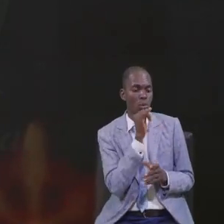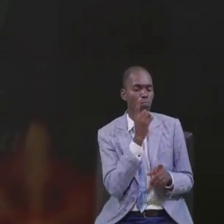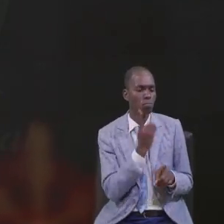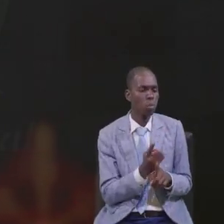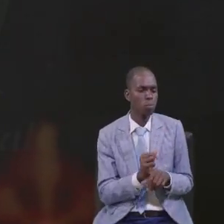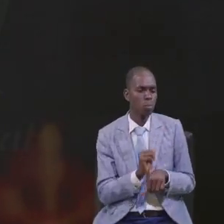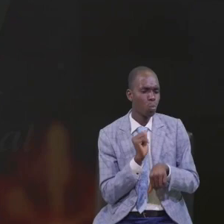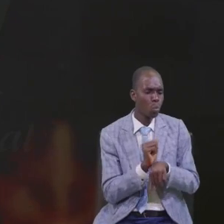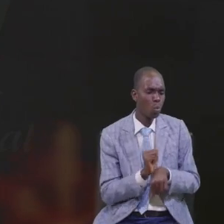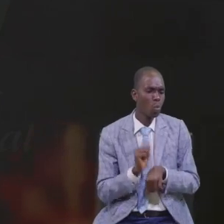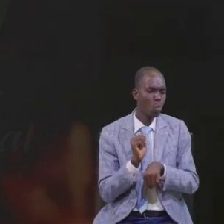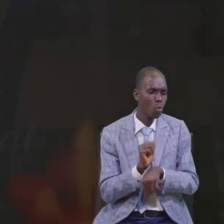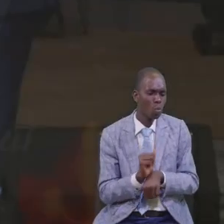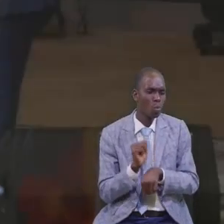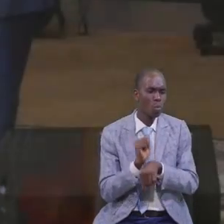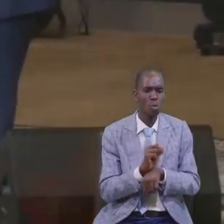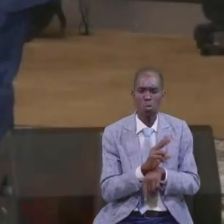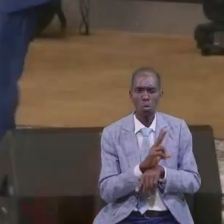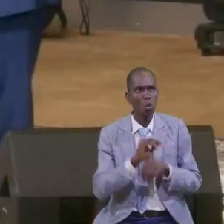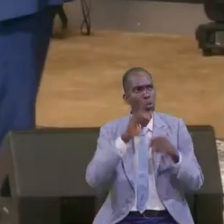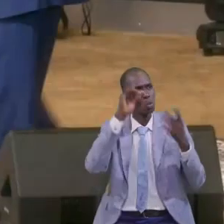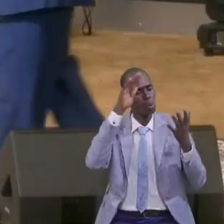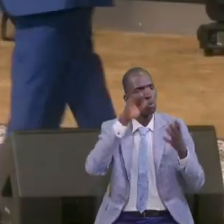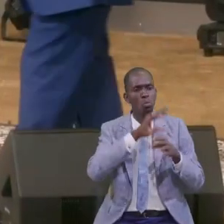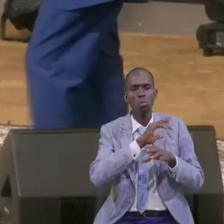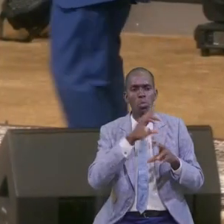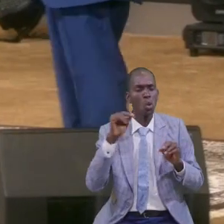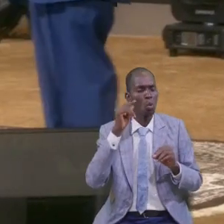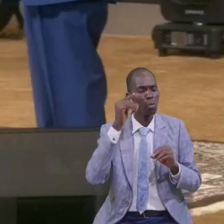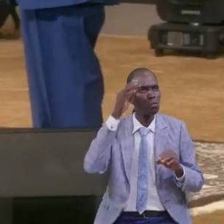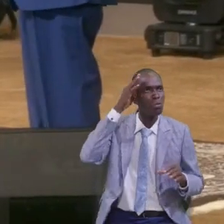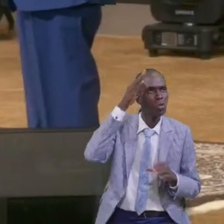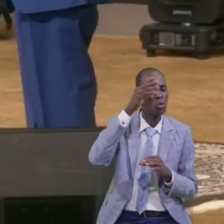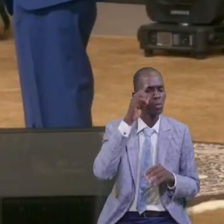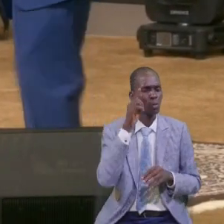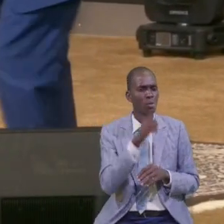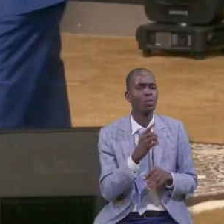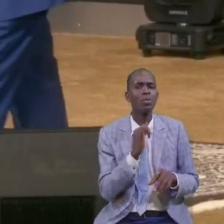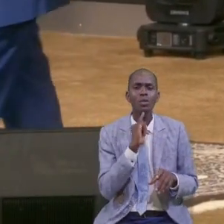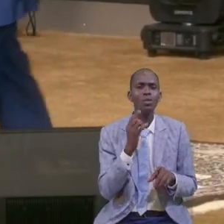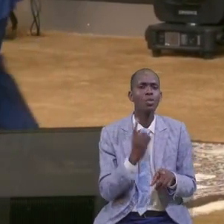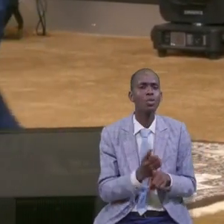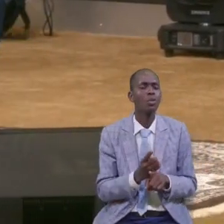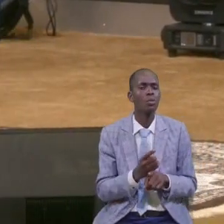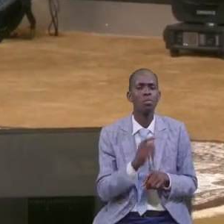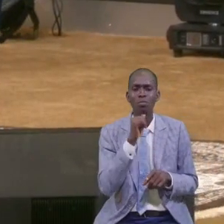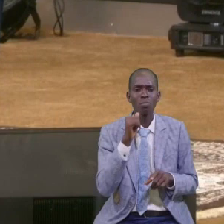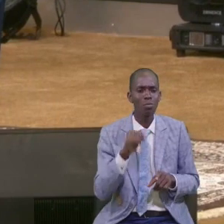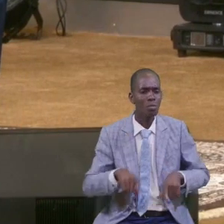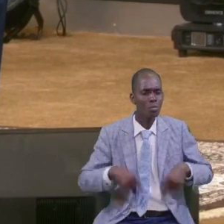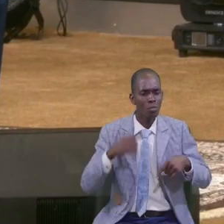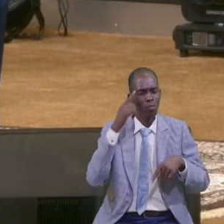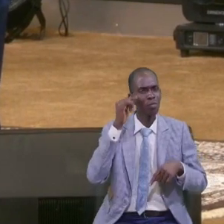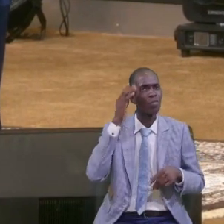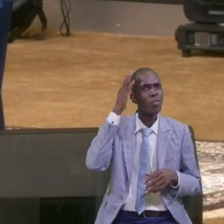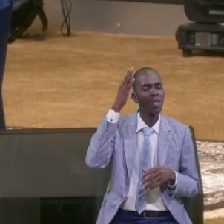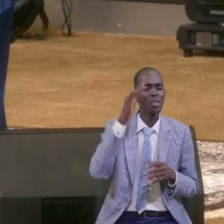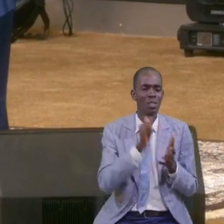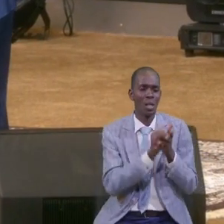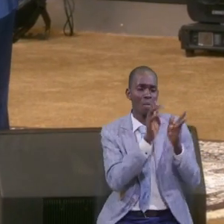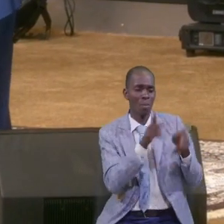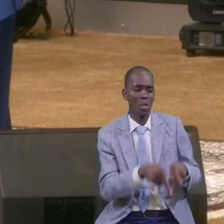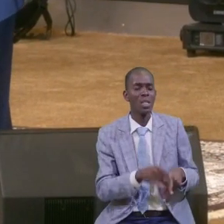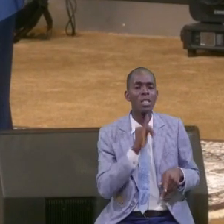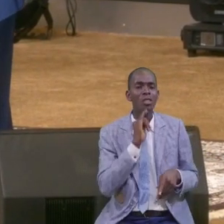but hopeless, he doesn't know there is a future and he's not living for the future, that's not a servant of God. He's